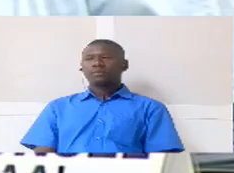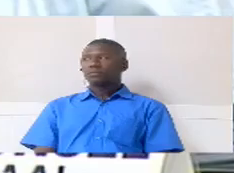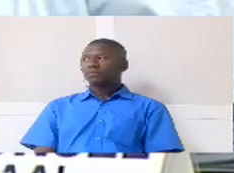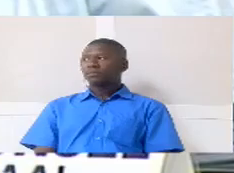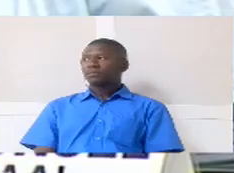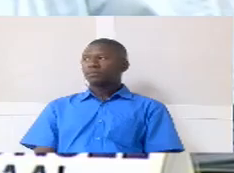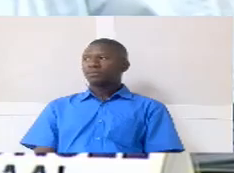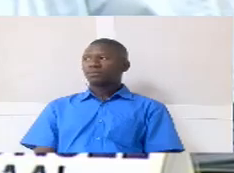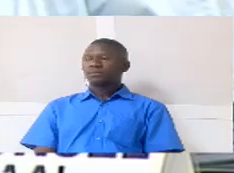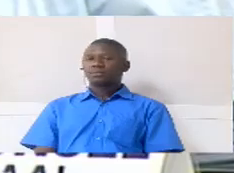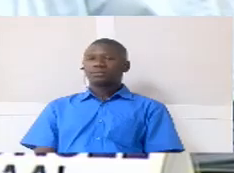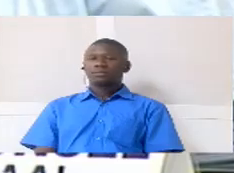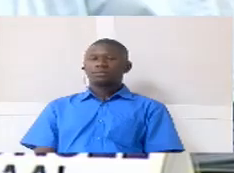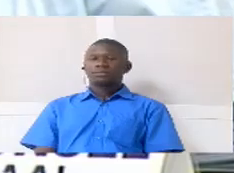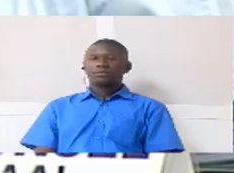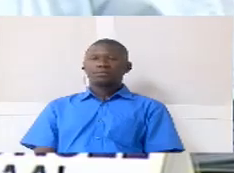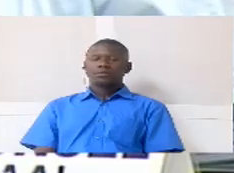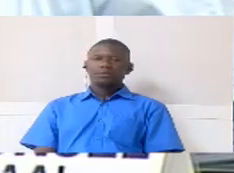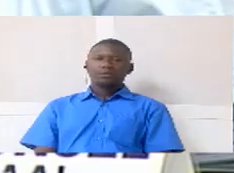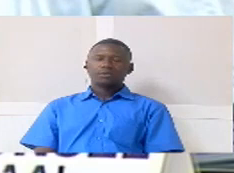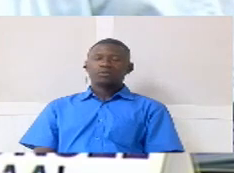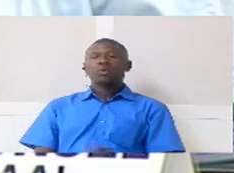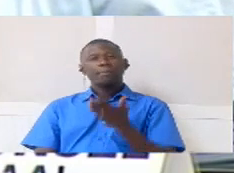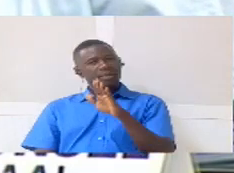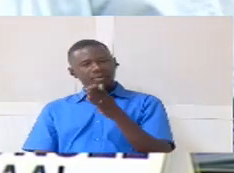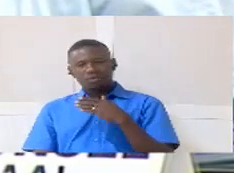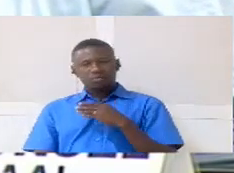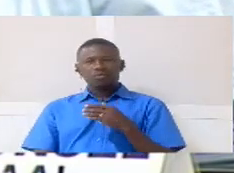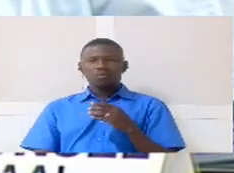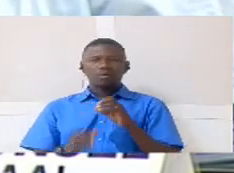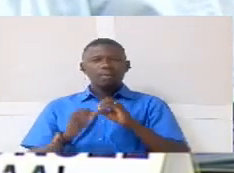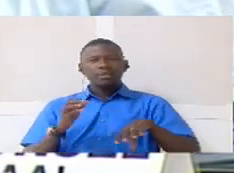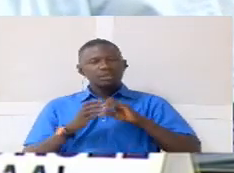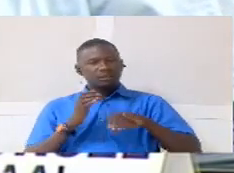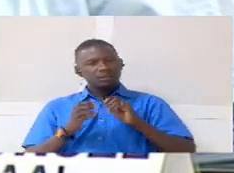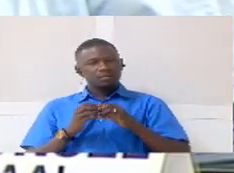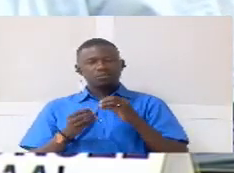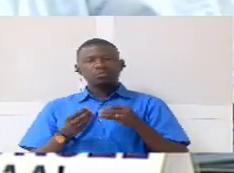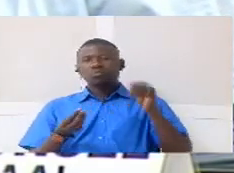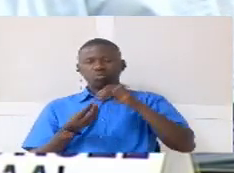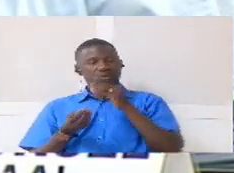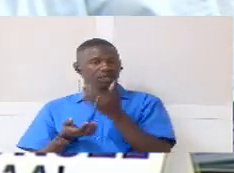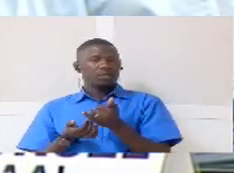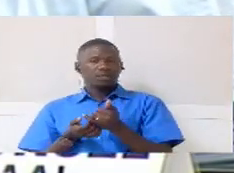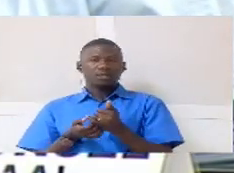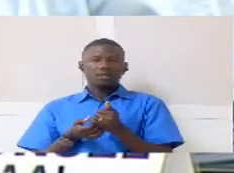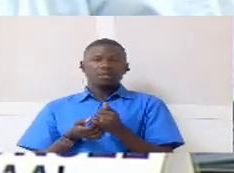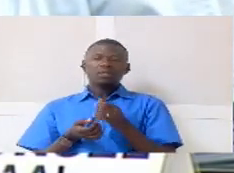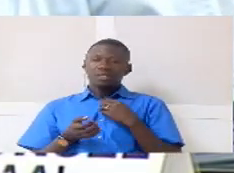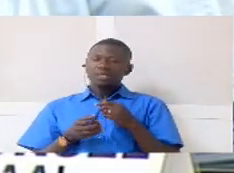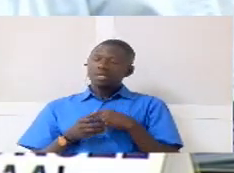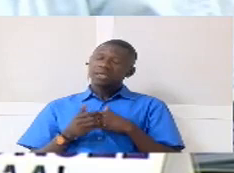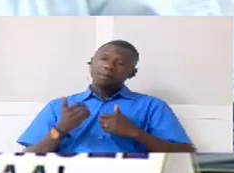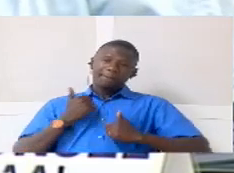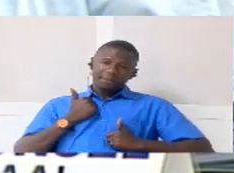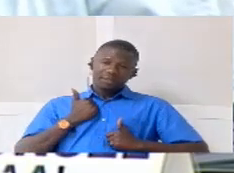Well, perhaps maybe we are missing the point here. Wouldn't the prison officer have a duty to disclose